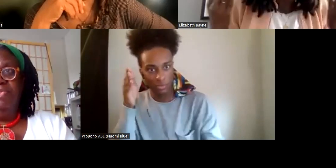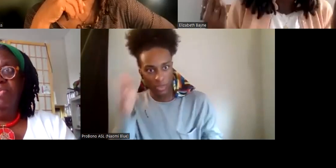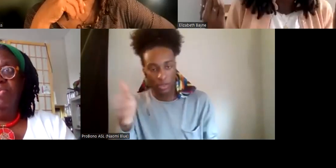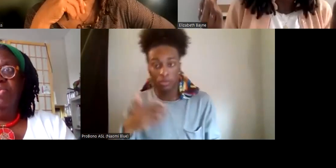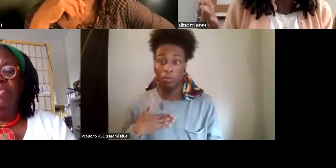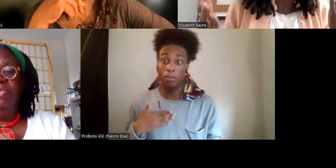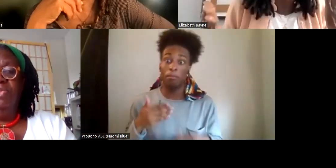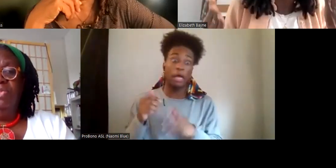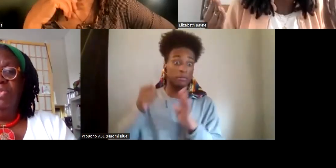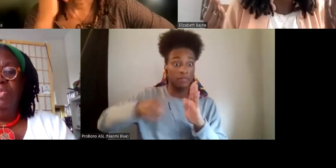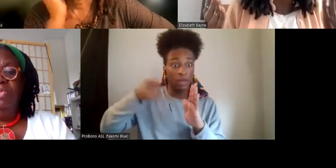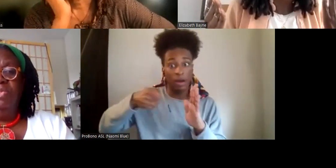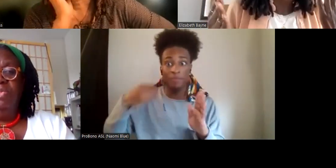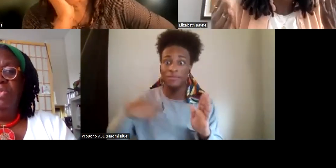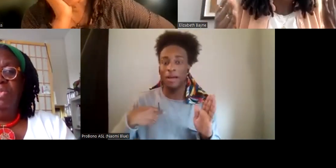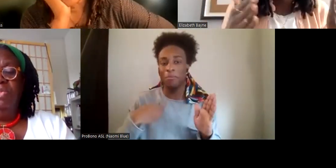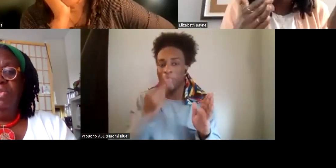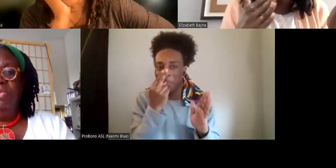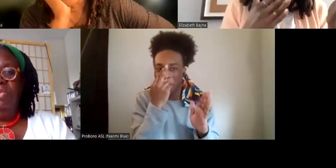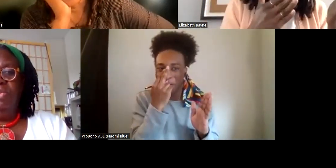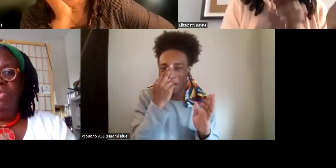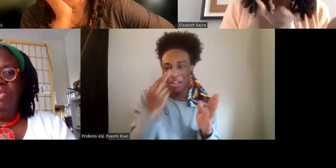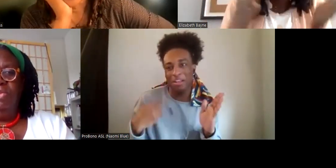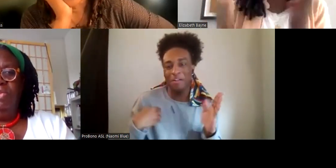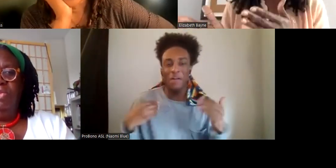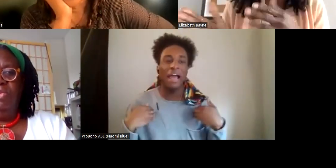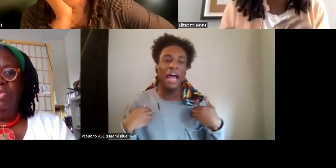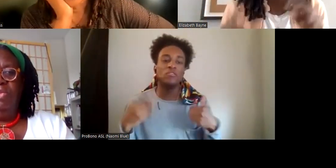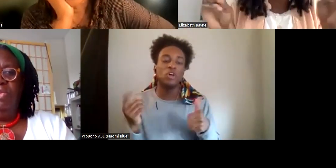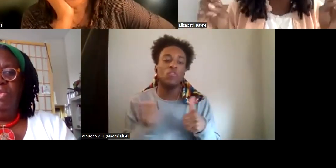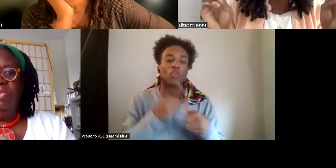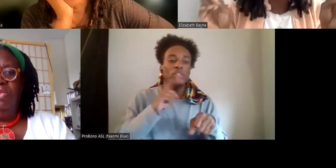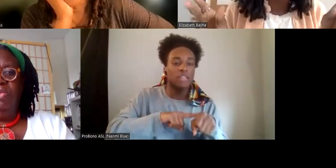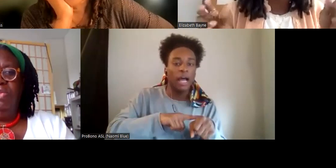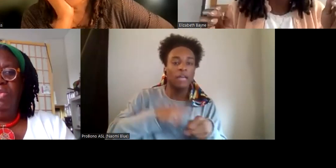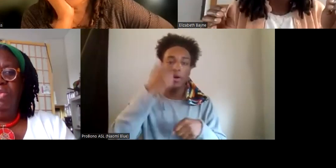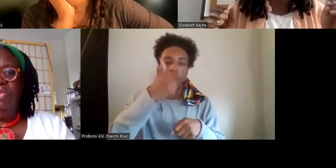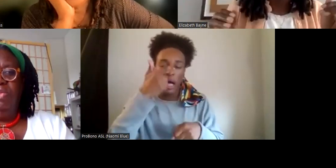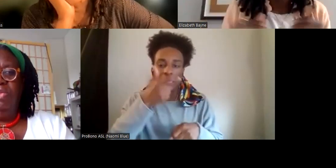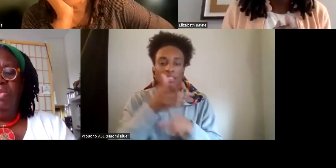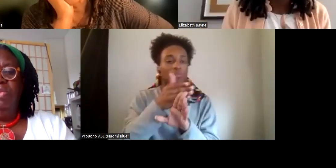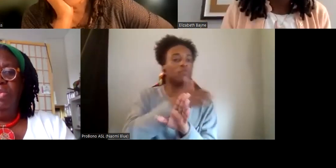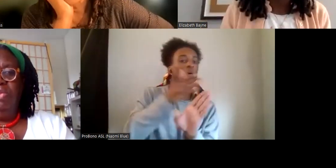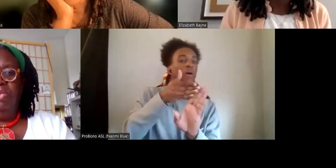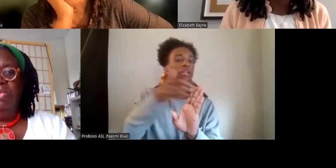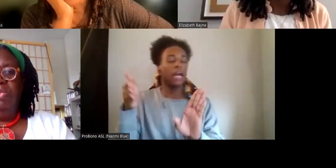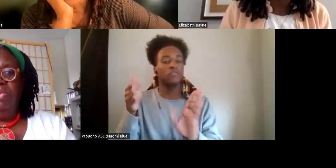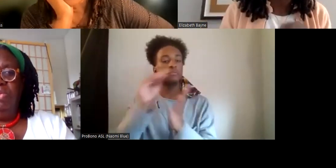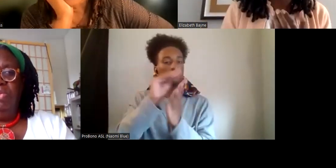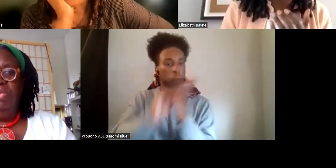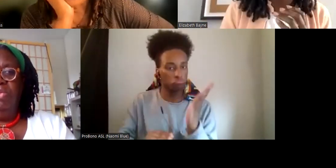get nerdy, and I had some screenings where we had folks do a before and after survey to see if their minds were changed. But